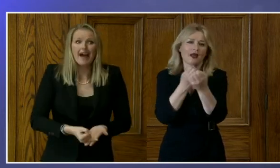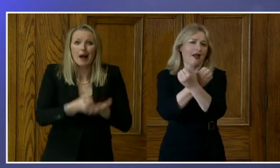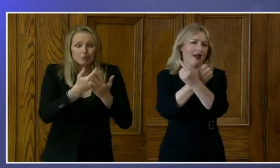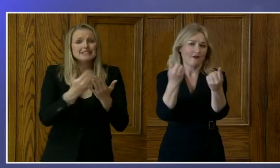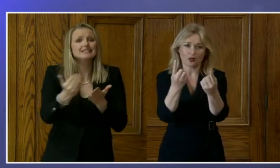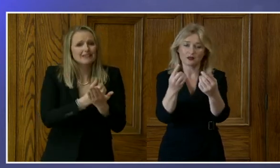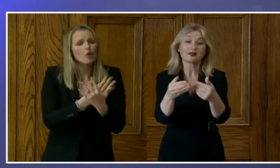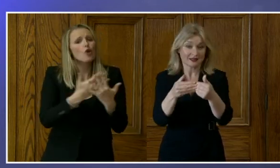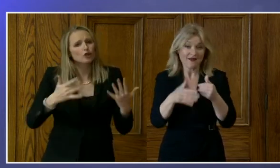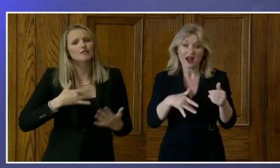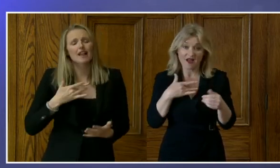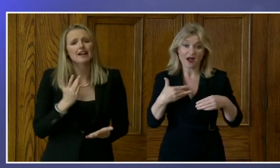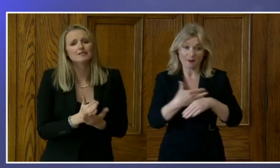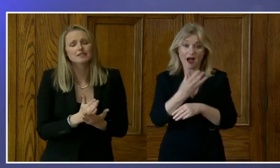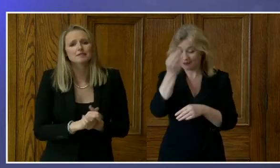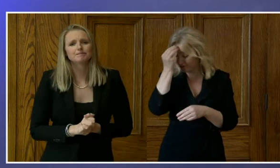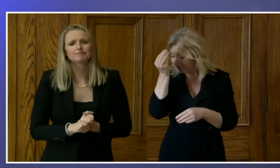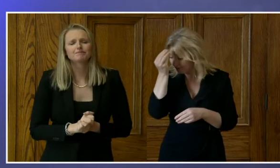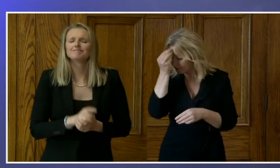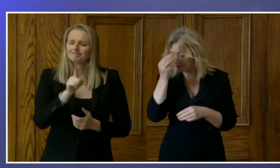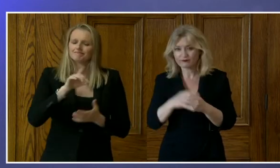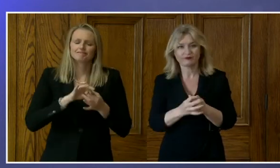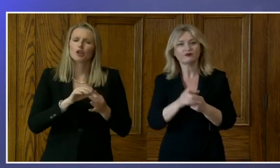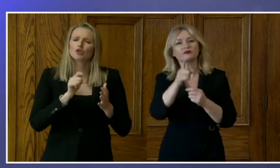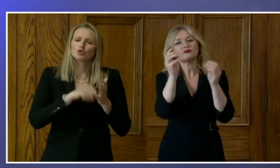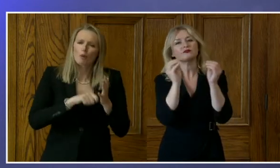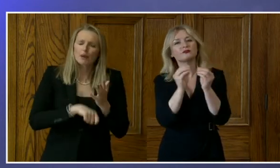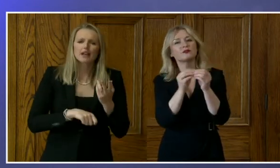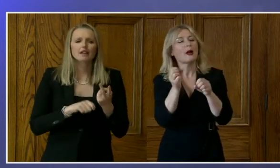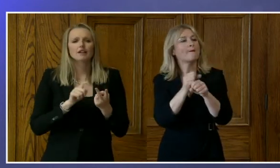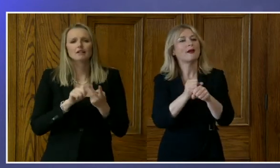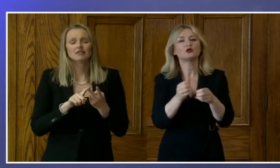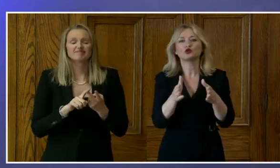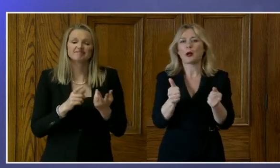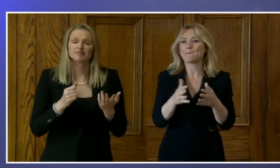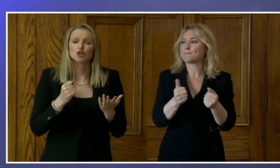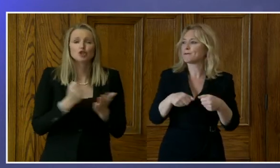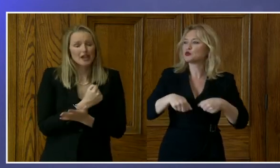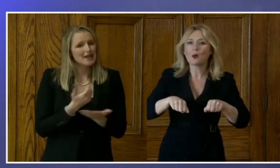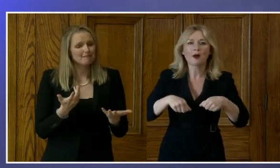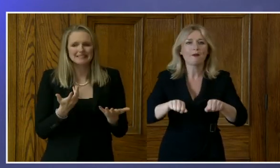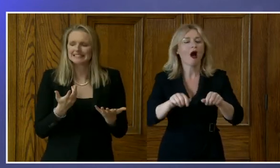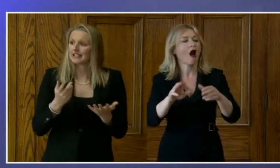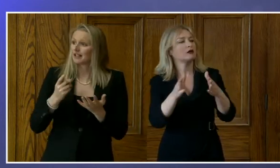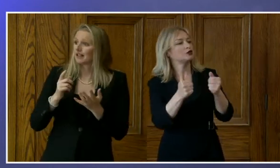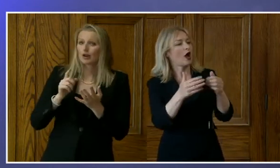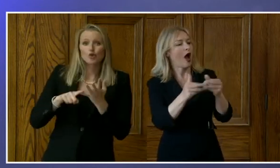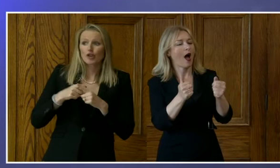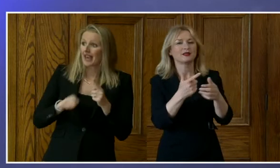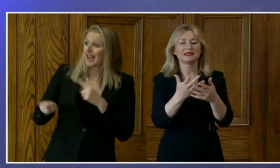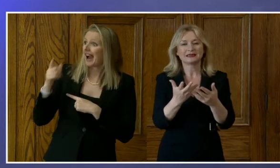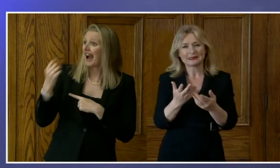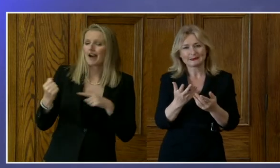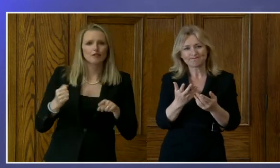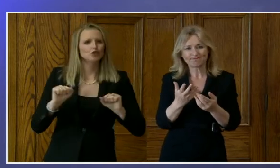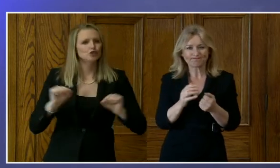saving lives. The other issue around supermarkets, and it is unfortunate that it has taken a bit longer. The reason is that when you